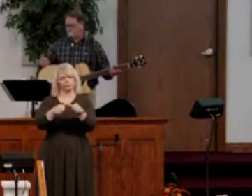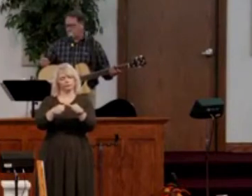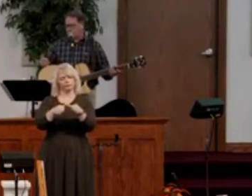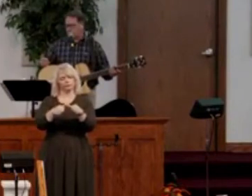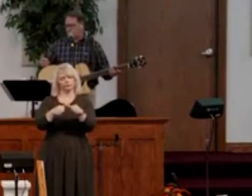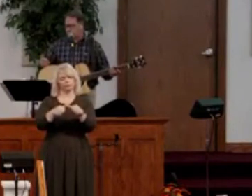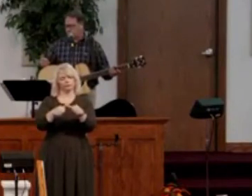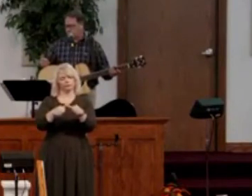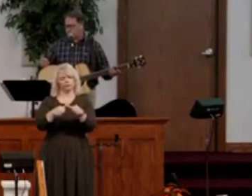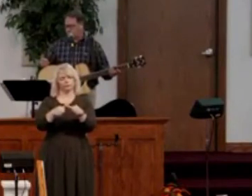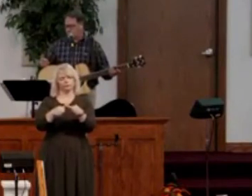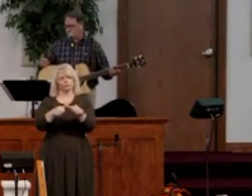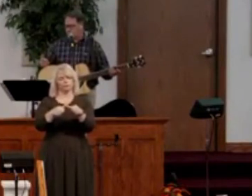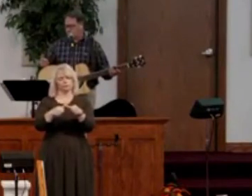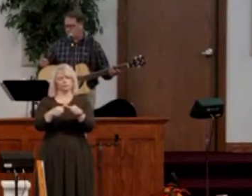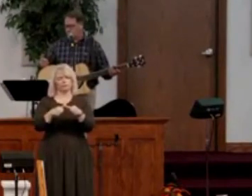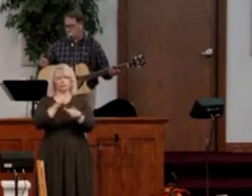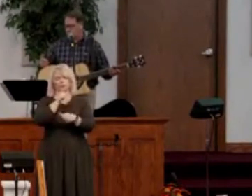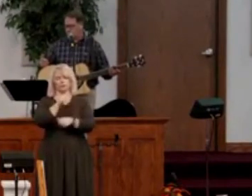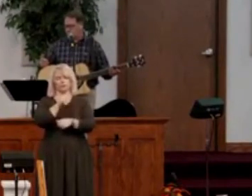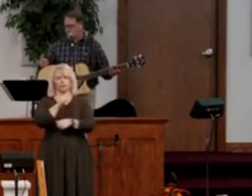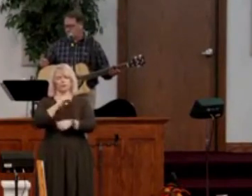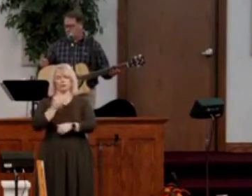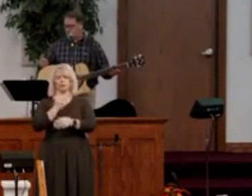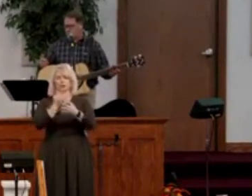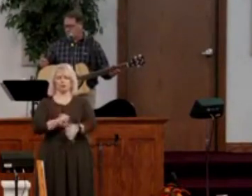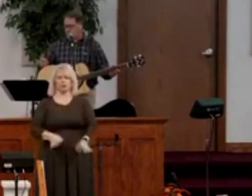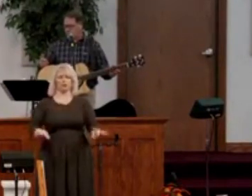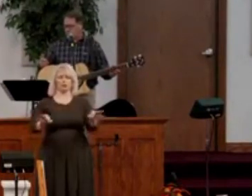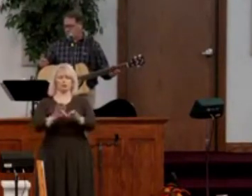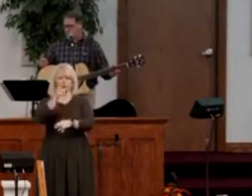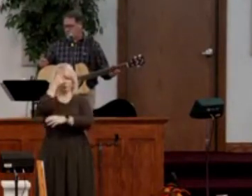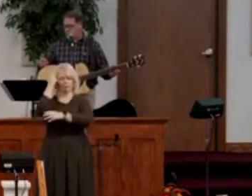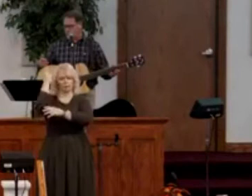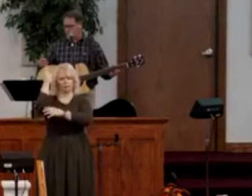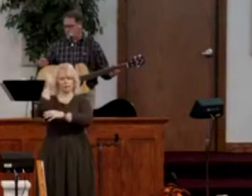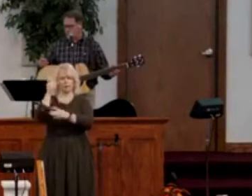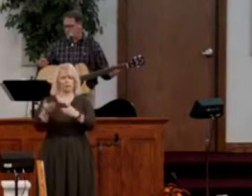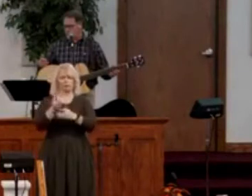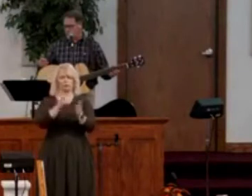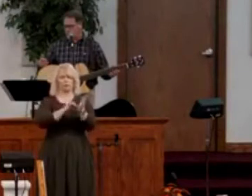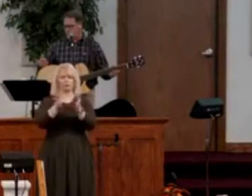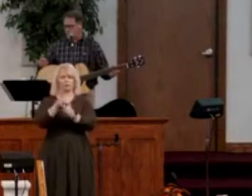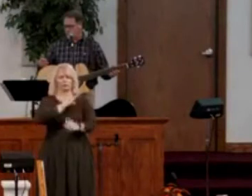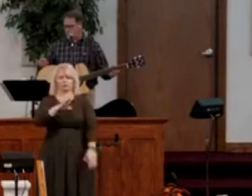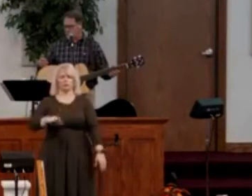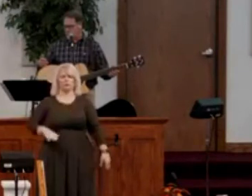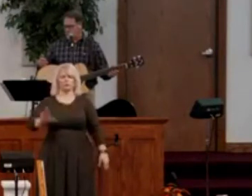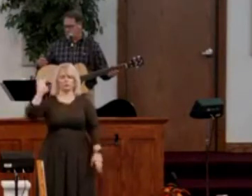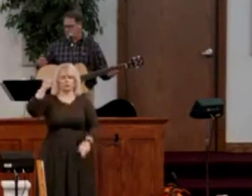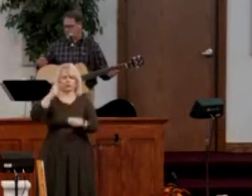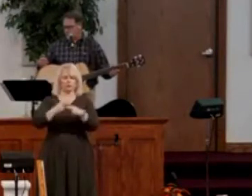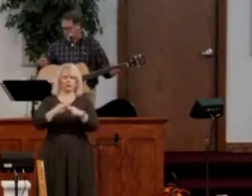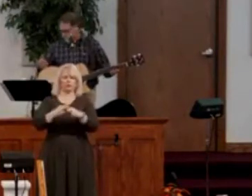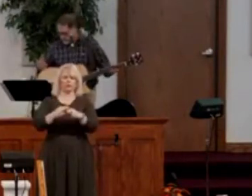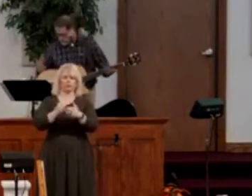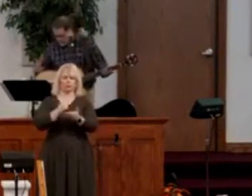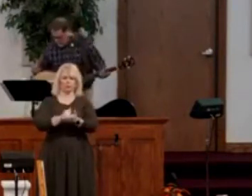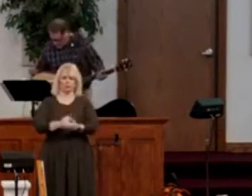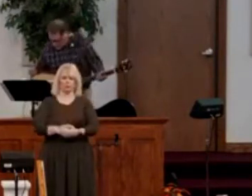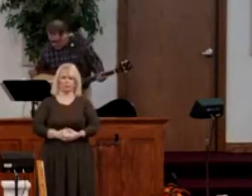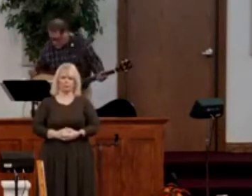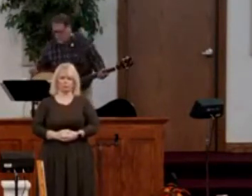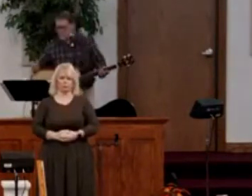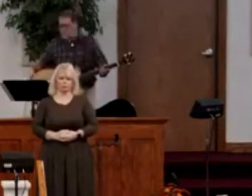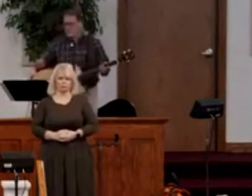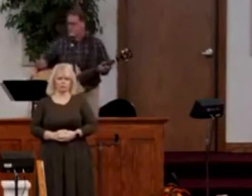in any worthiness that we have, because of the worthiness you bestow on us through Jesus Christ. And it's in his name that we pray. Amen.